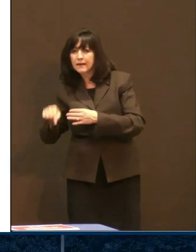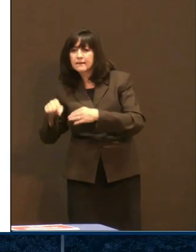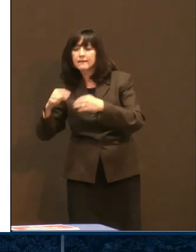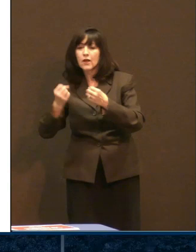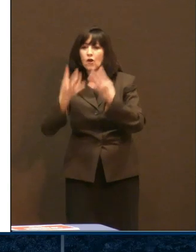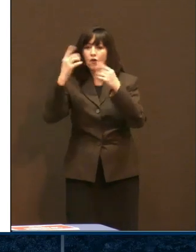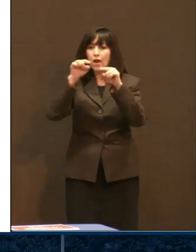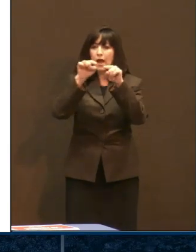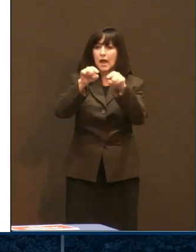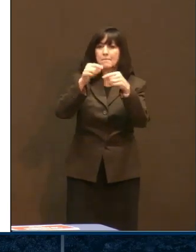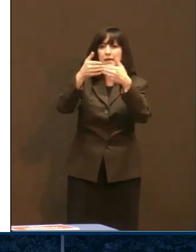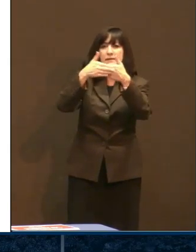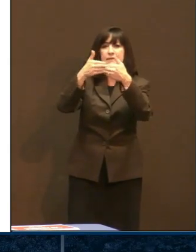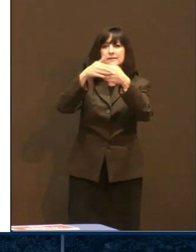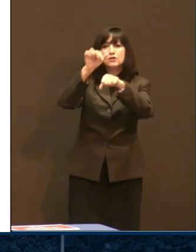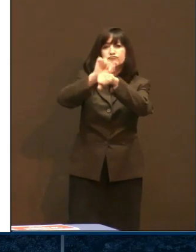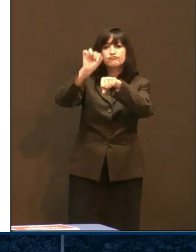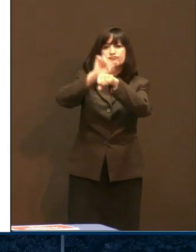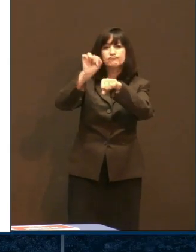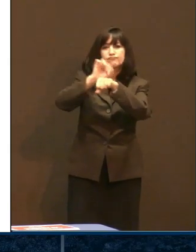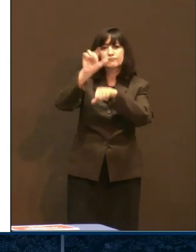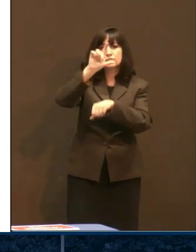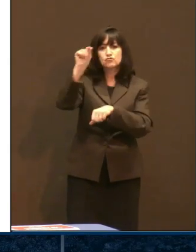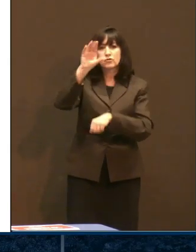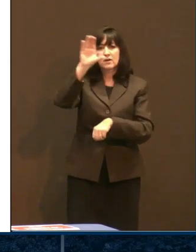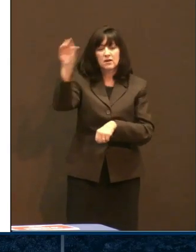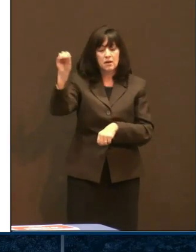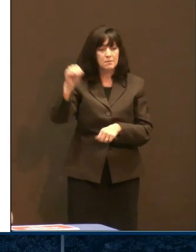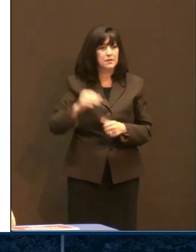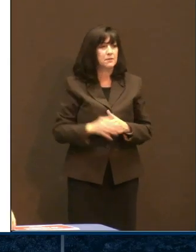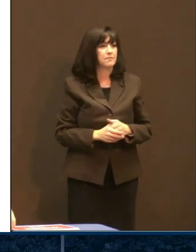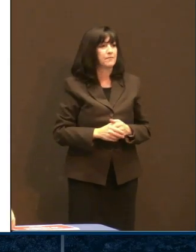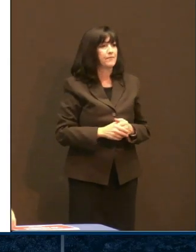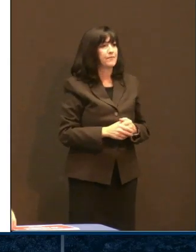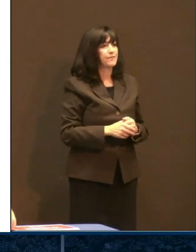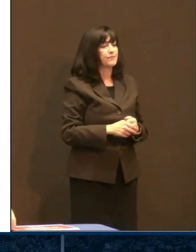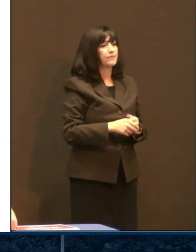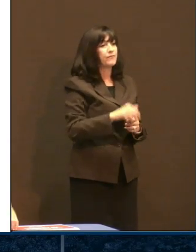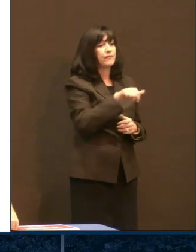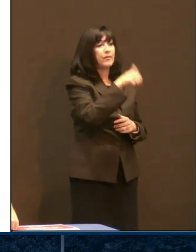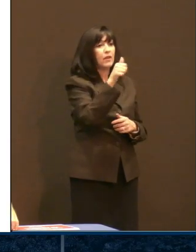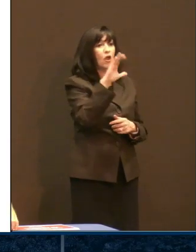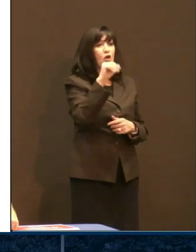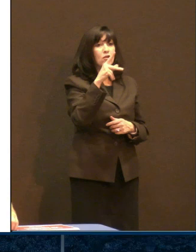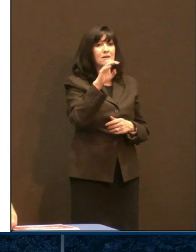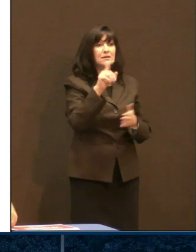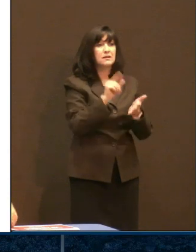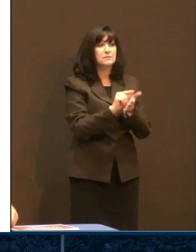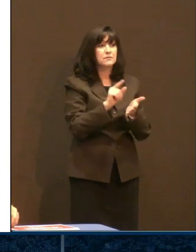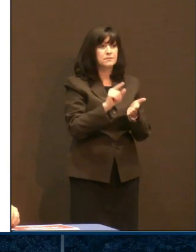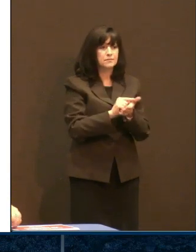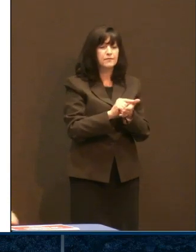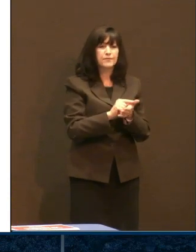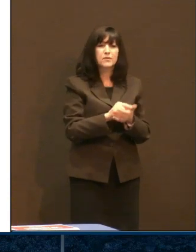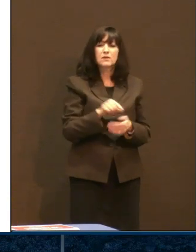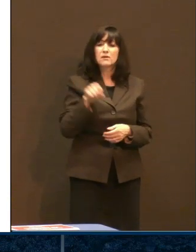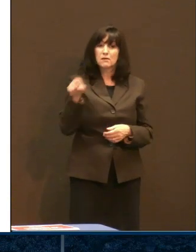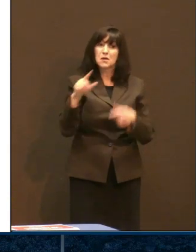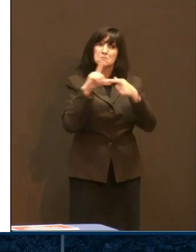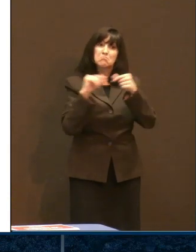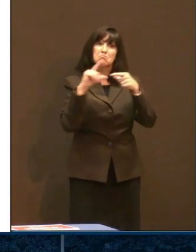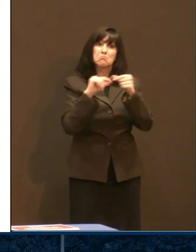with the testing, Melissa Steele at the Cape Gazette asks, where is the state on acquiring more test kits and what kind of tests are you